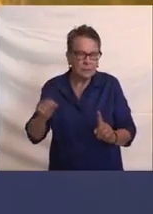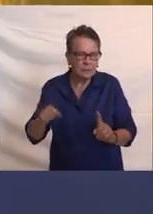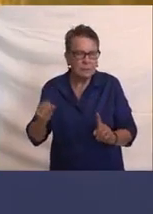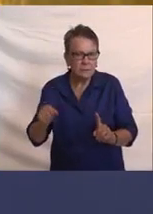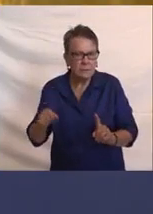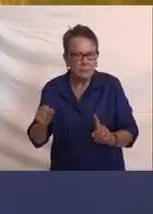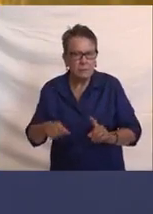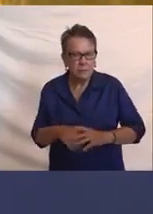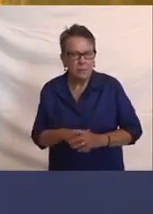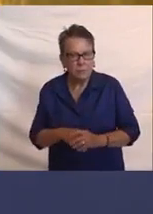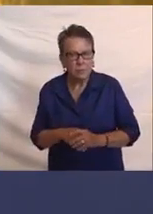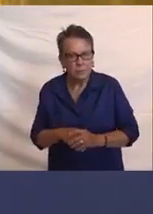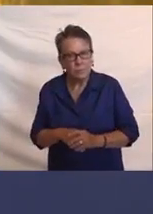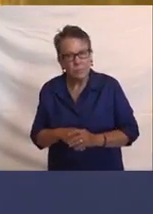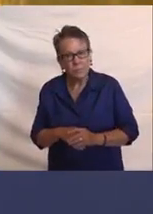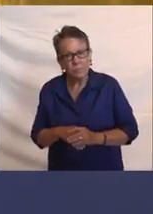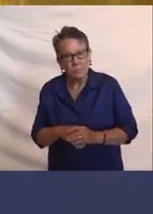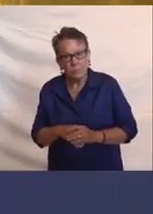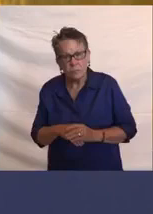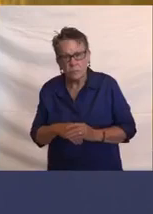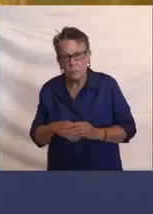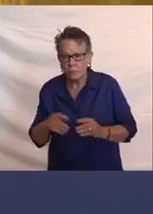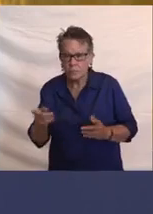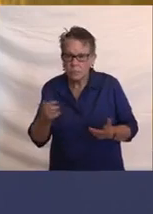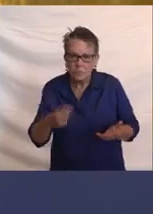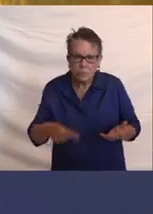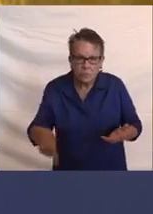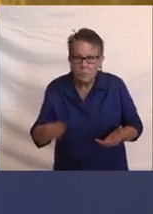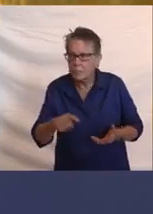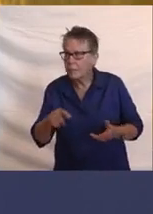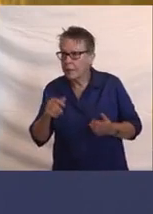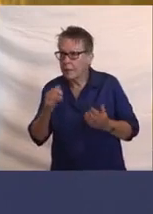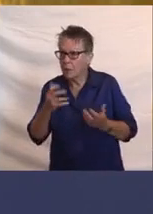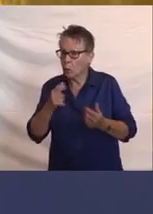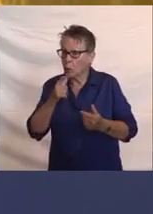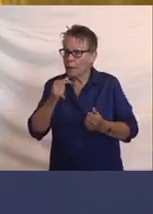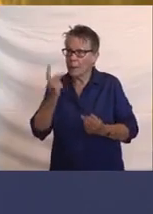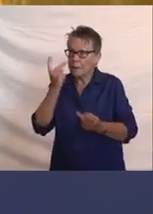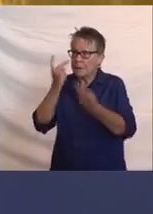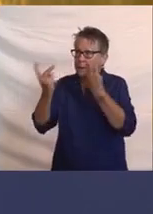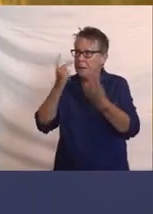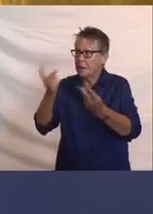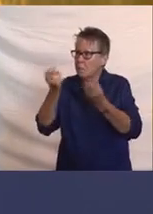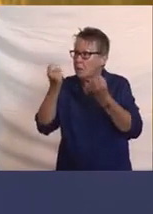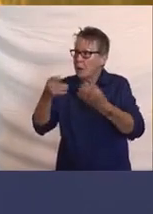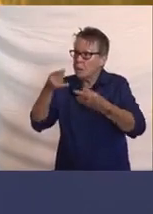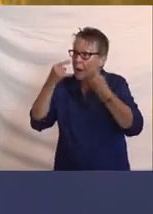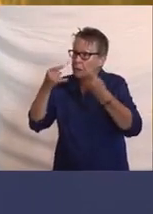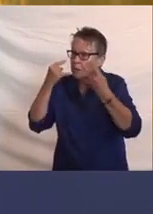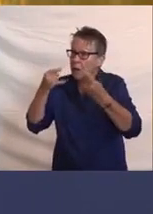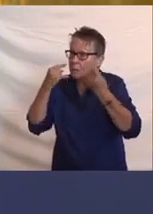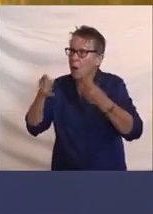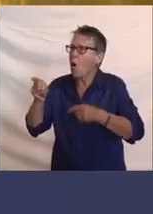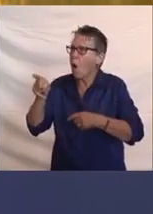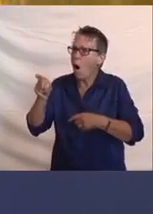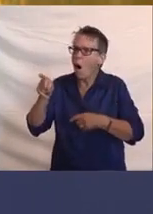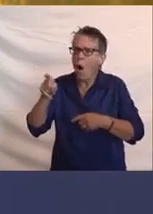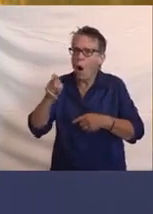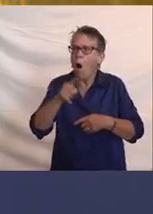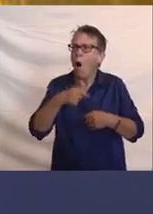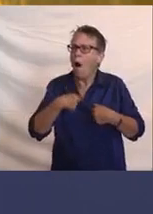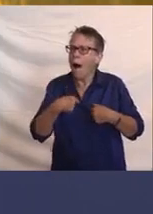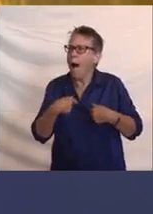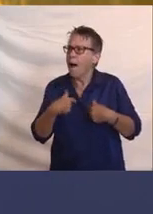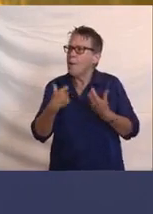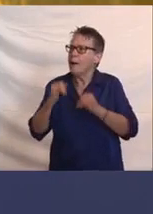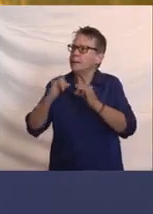kids are a part of. They see it, they internalize it, and that we can bat at a better batting average than we otherwise would have if